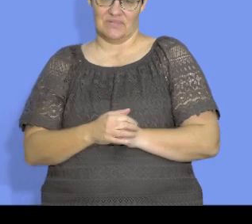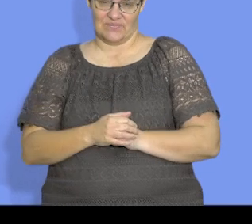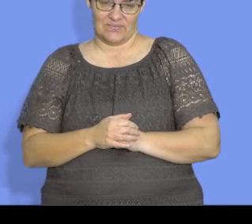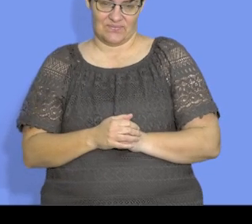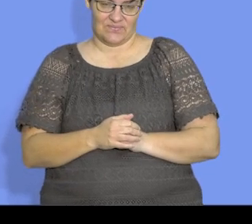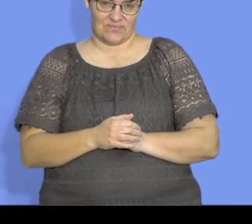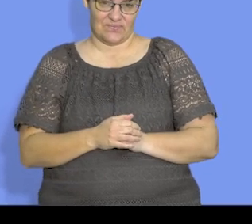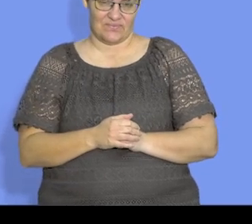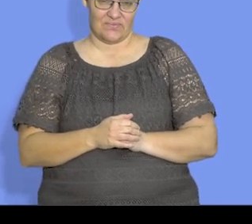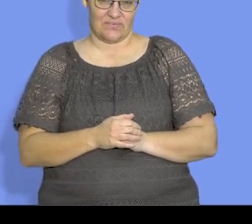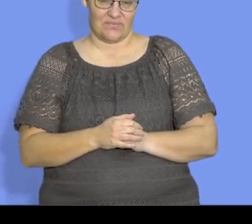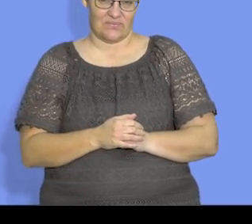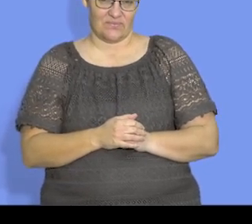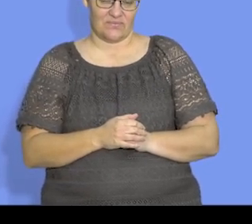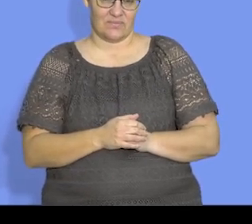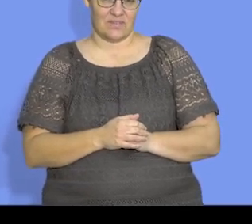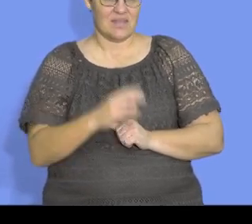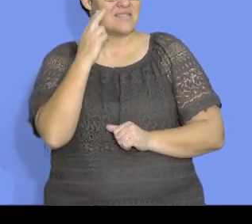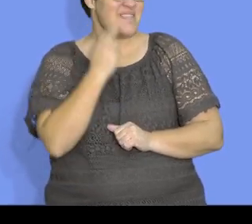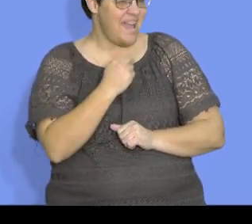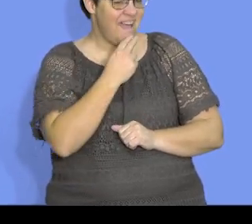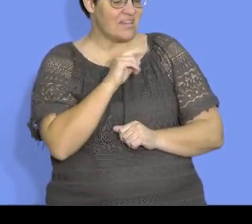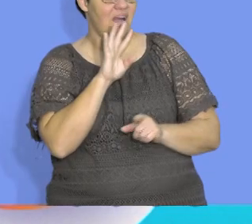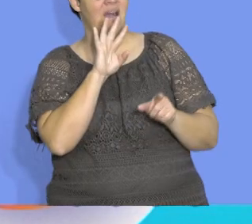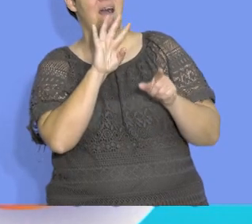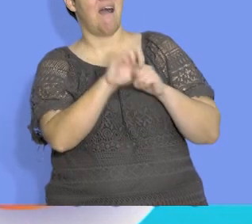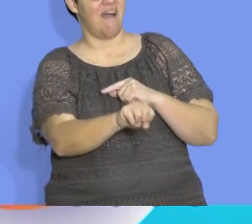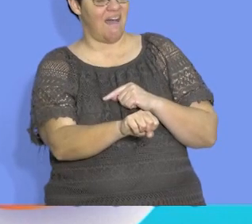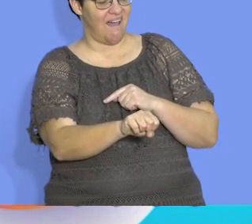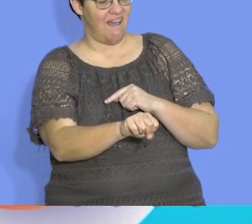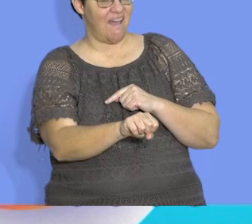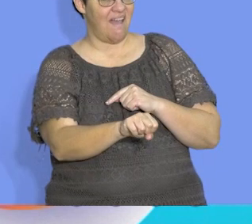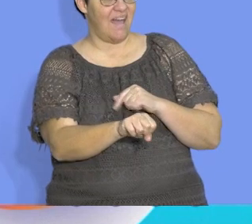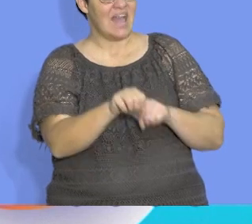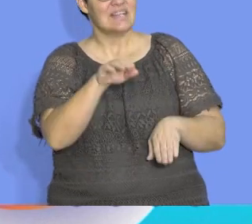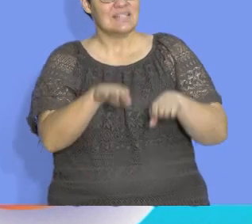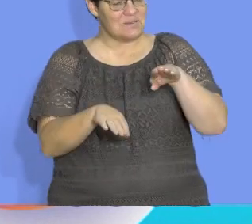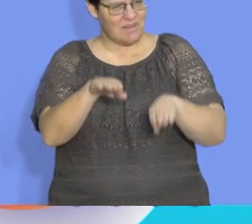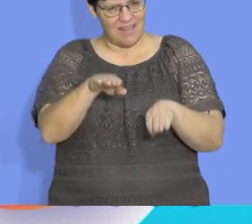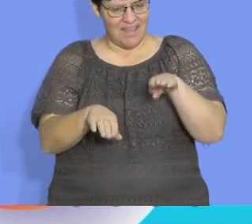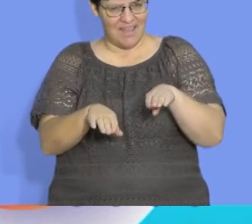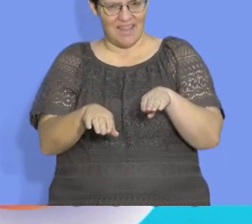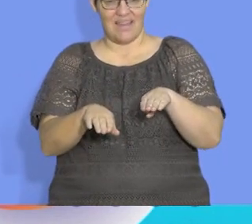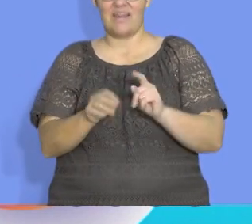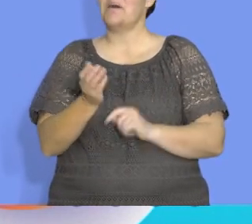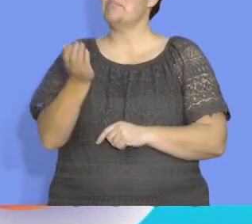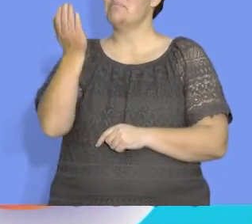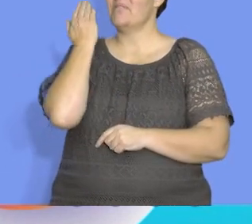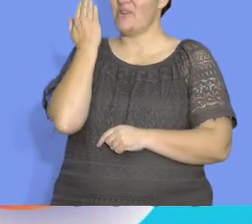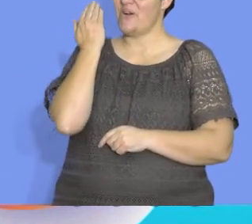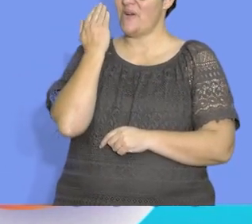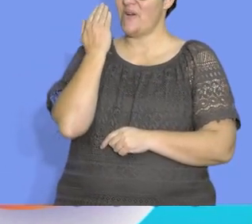And so it's a really nice thing to see that similarly to the way we dealt with